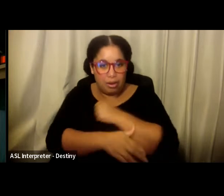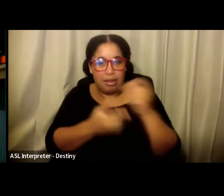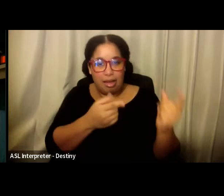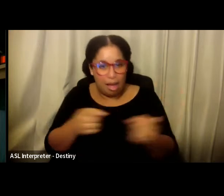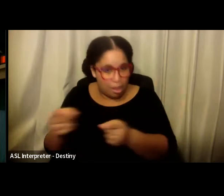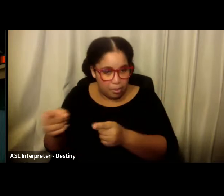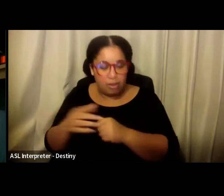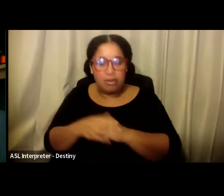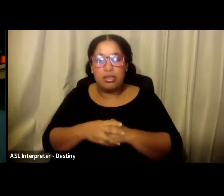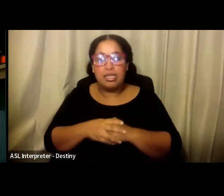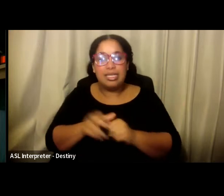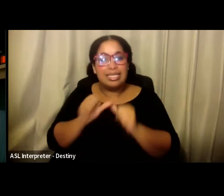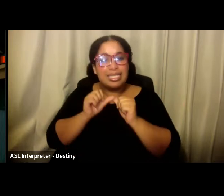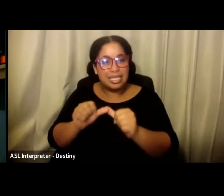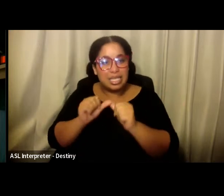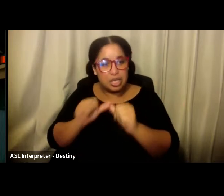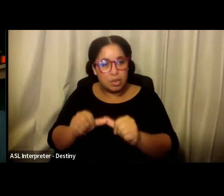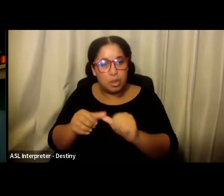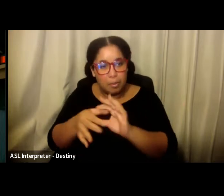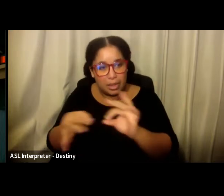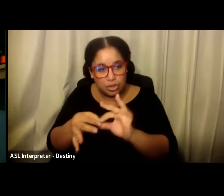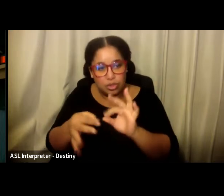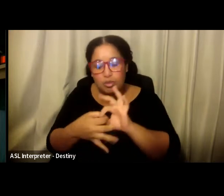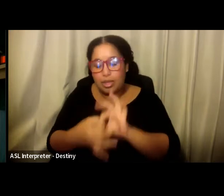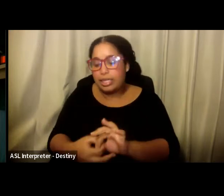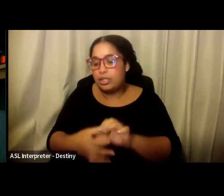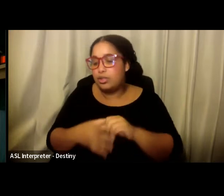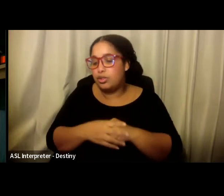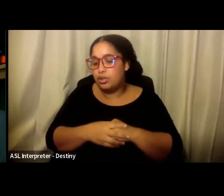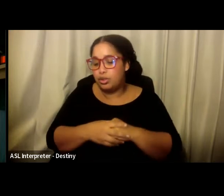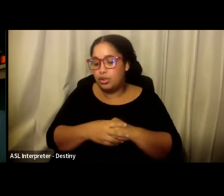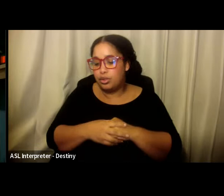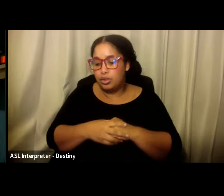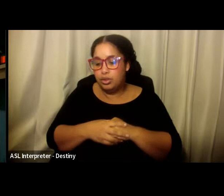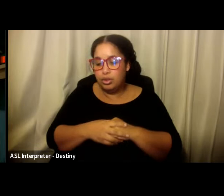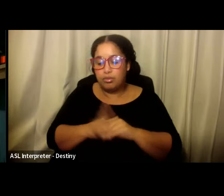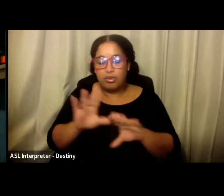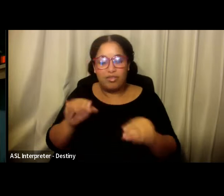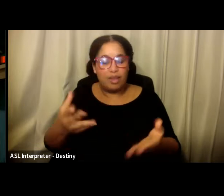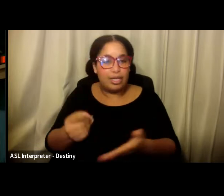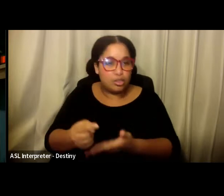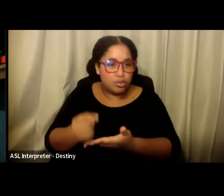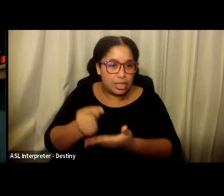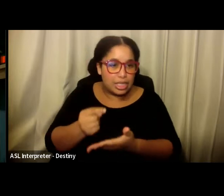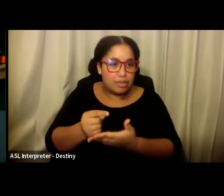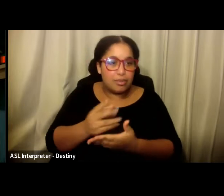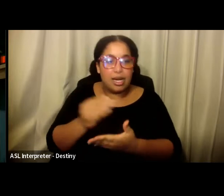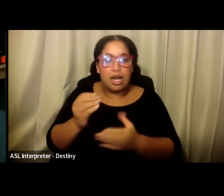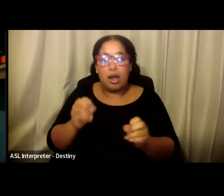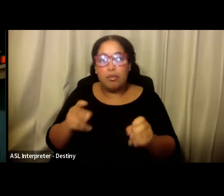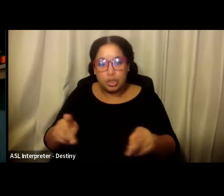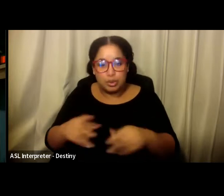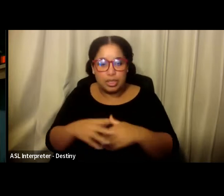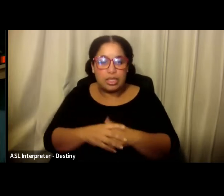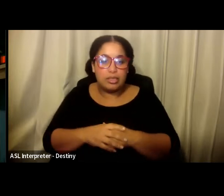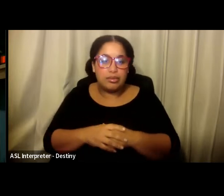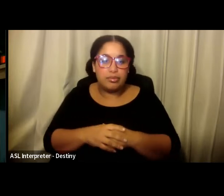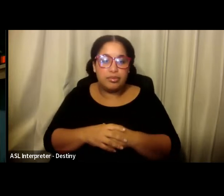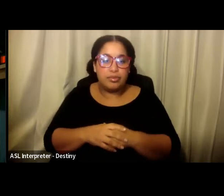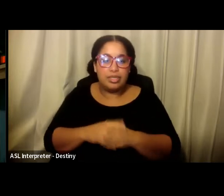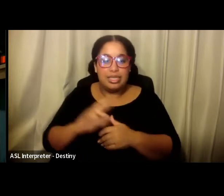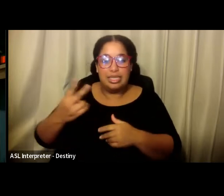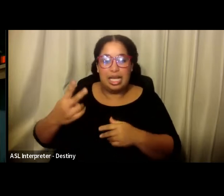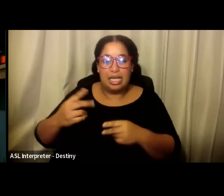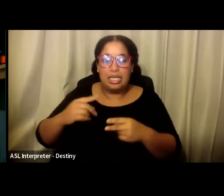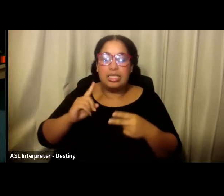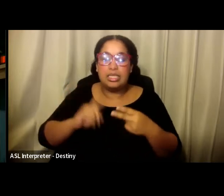it's, continue that messaging on just giving treatment an opportunity, right? And then on a second